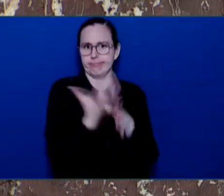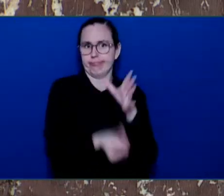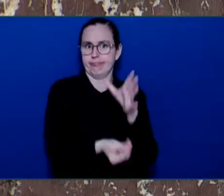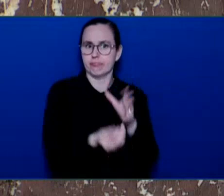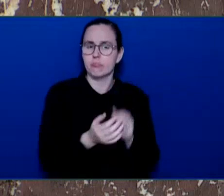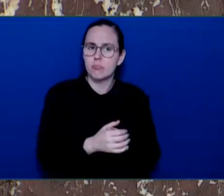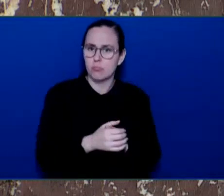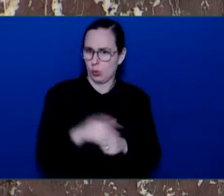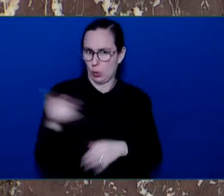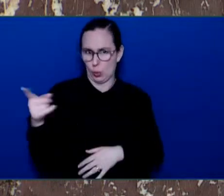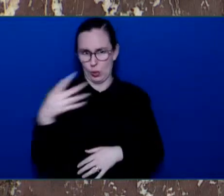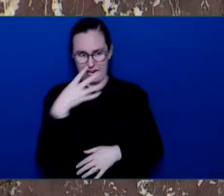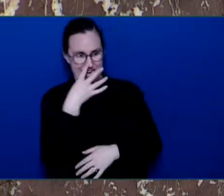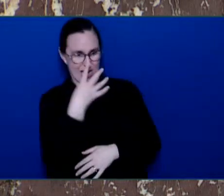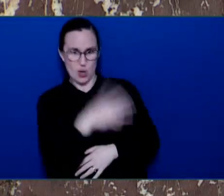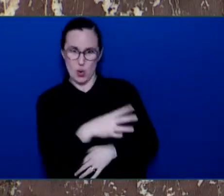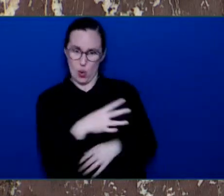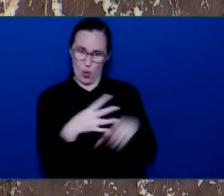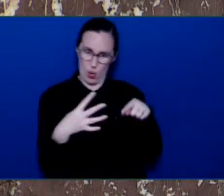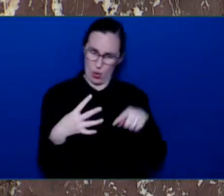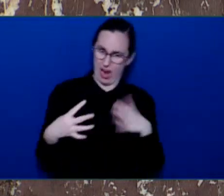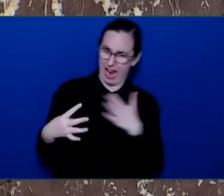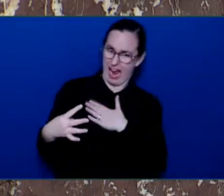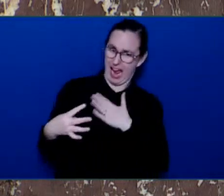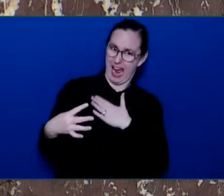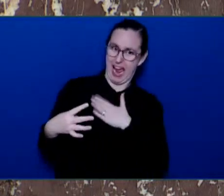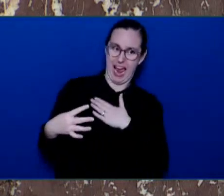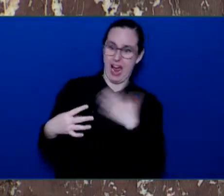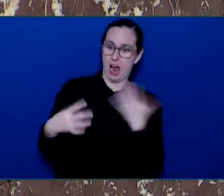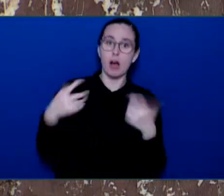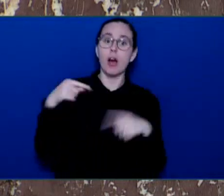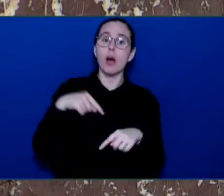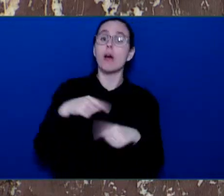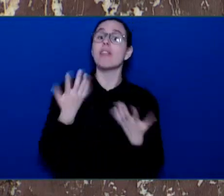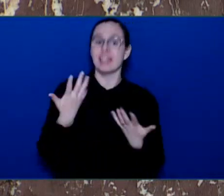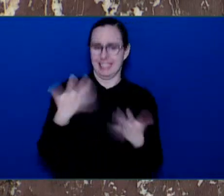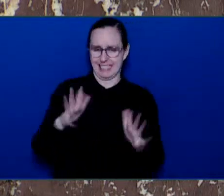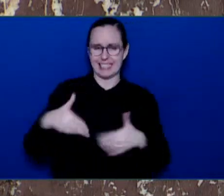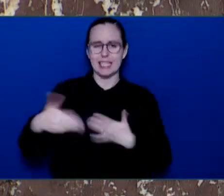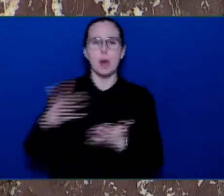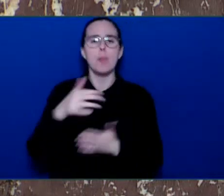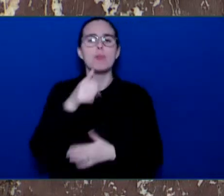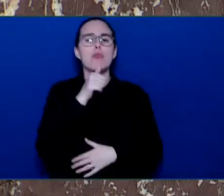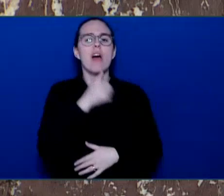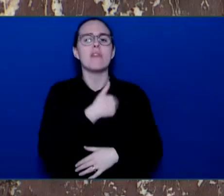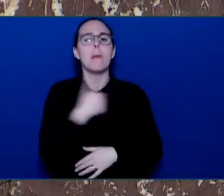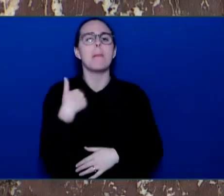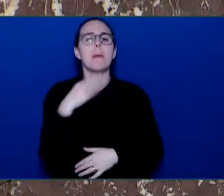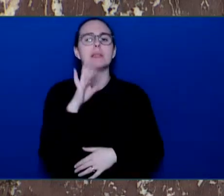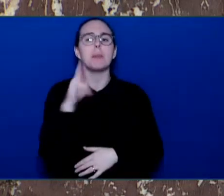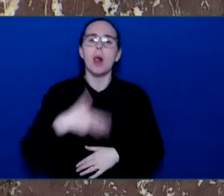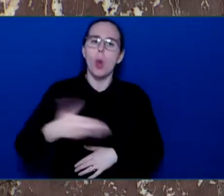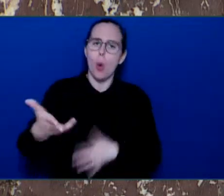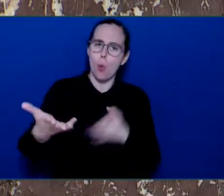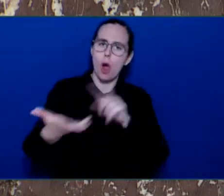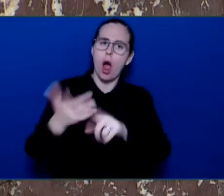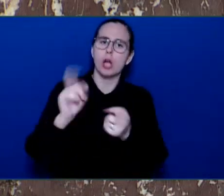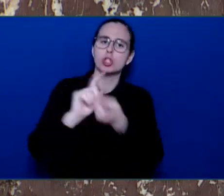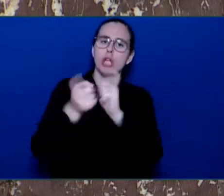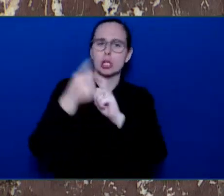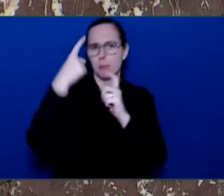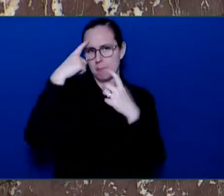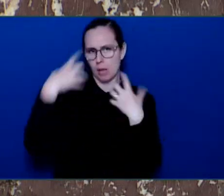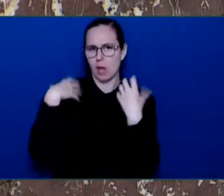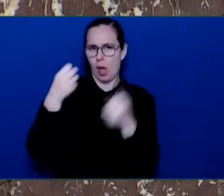that's designed to save lives. And they're utterly failing to fix our overwhelmed hospitals. So how can the Premier